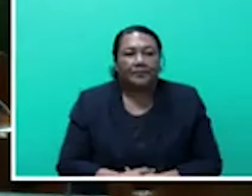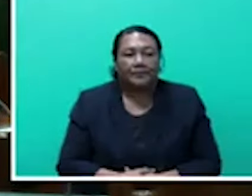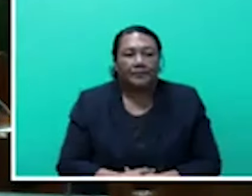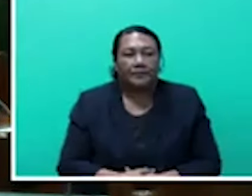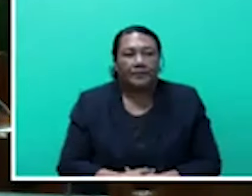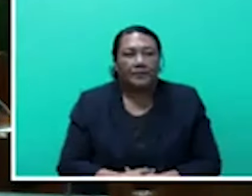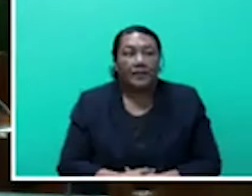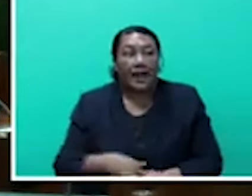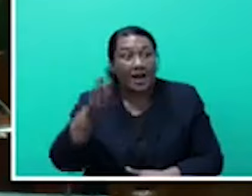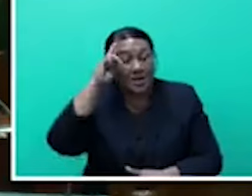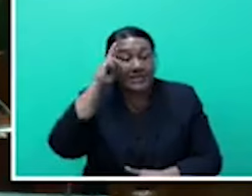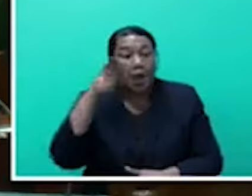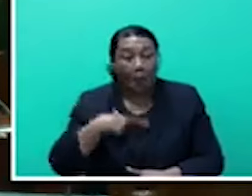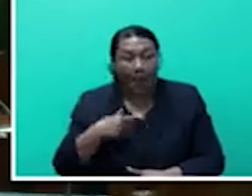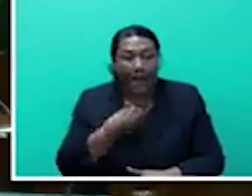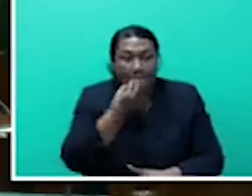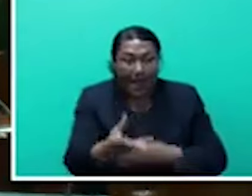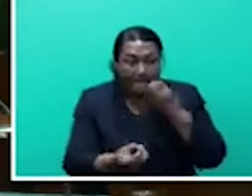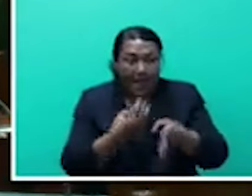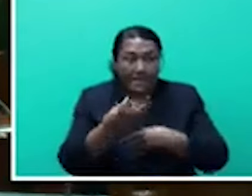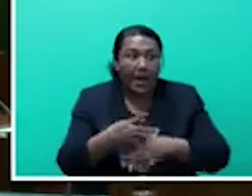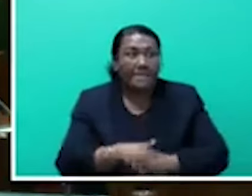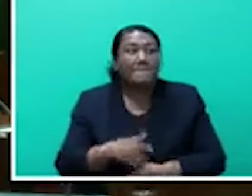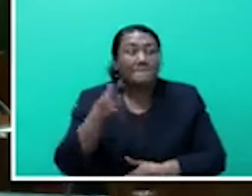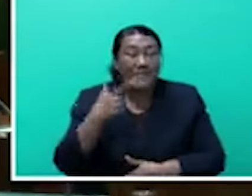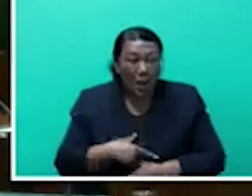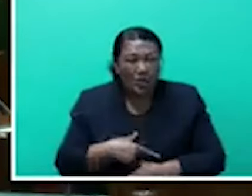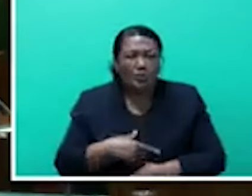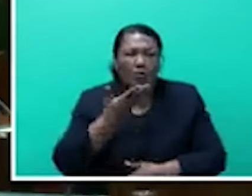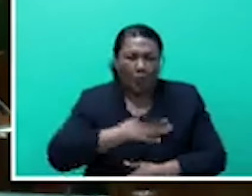And the reason I'm raising all this, sir, is we want all these